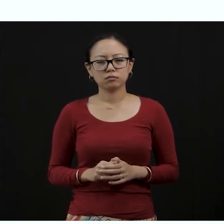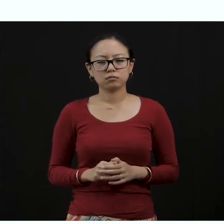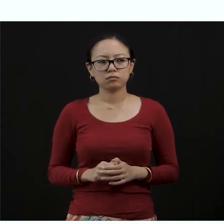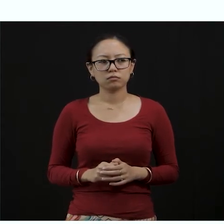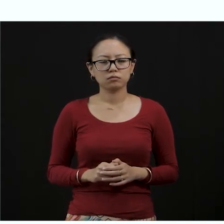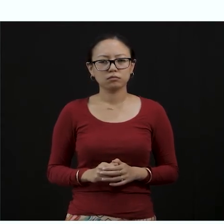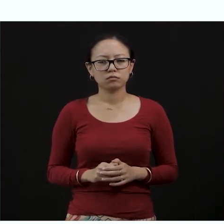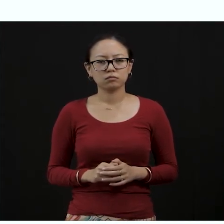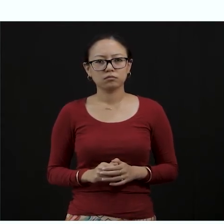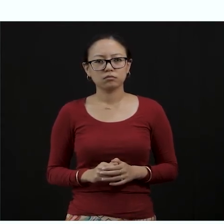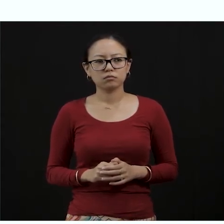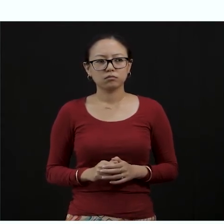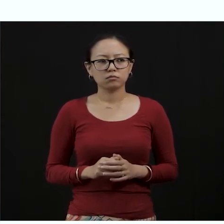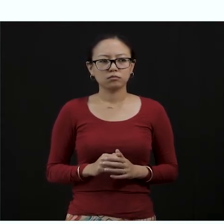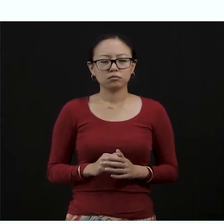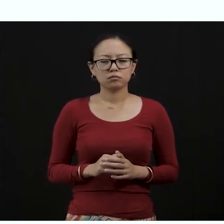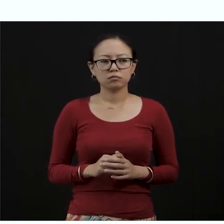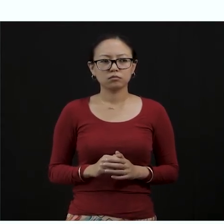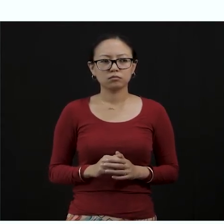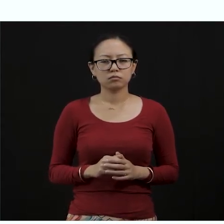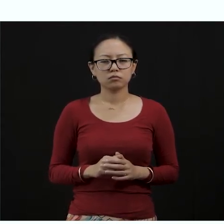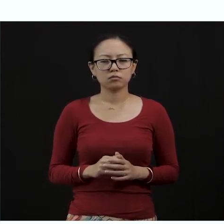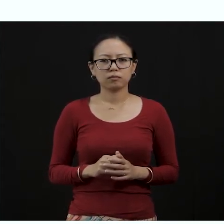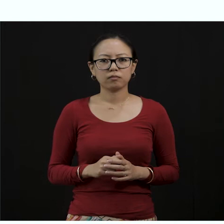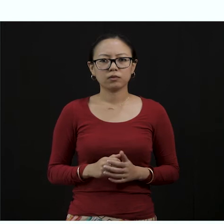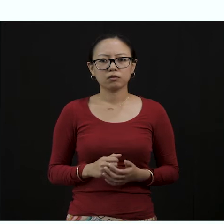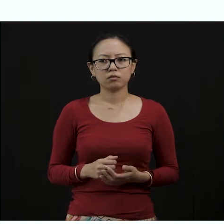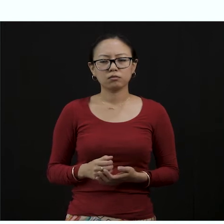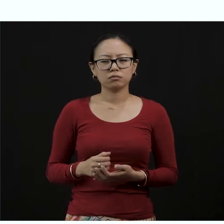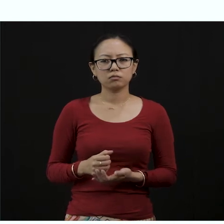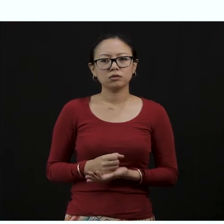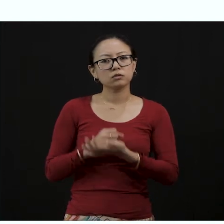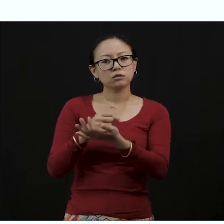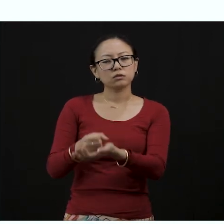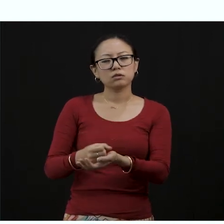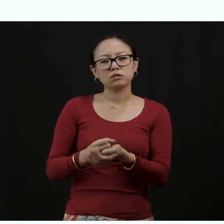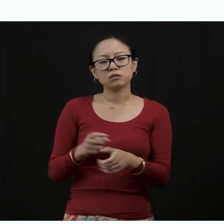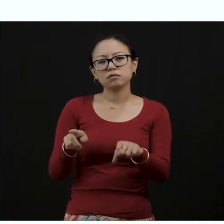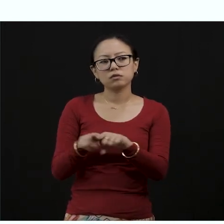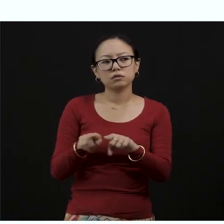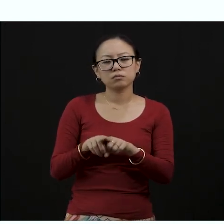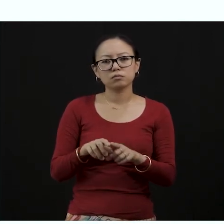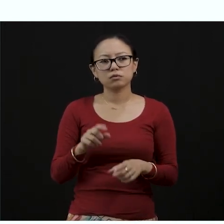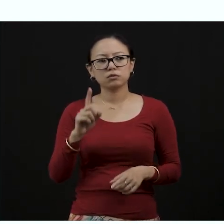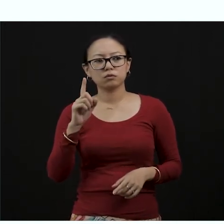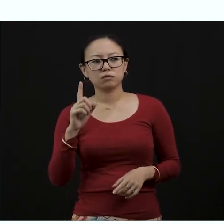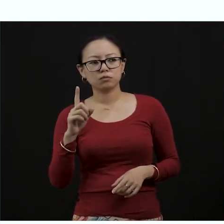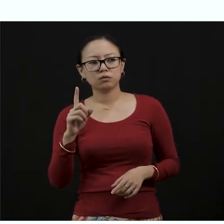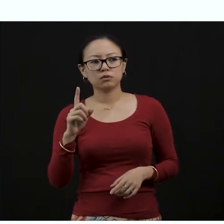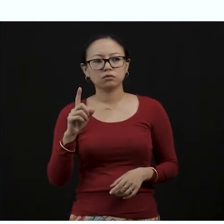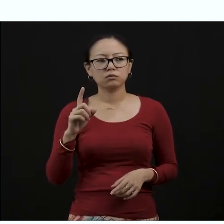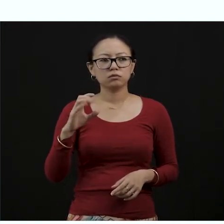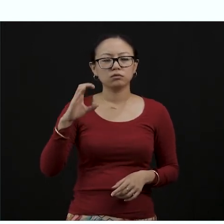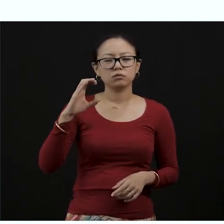Give example of three objects which are the shape of cone, cuboid, cylinder, and sphere. So what are the examples of cone?